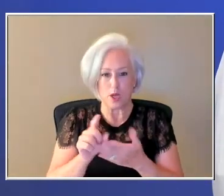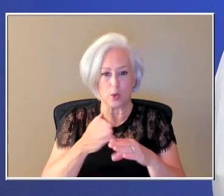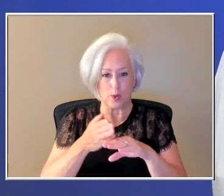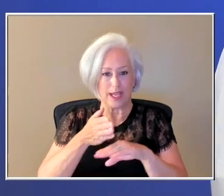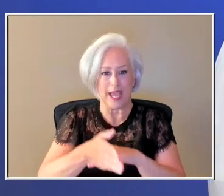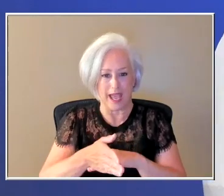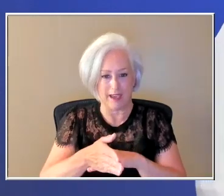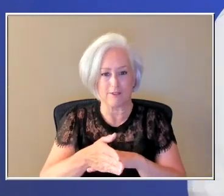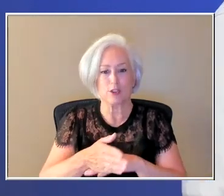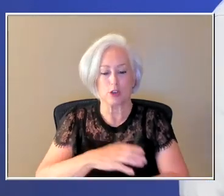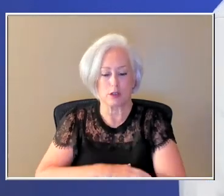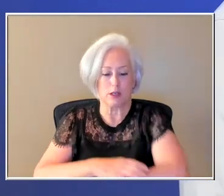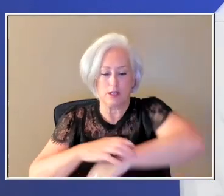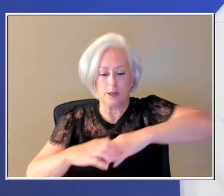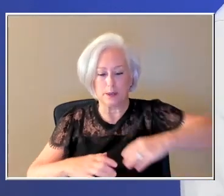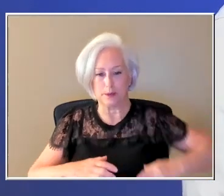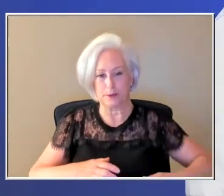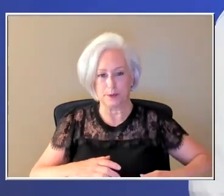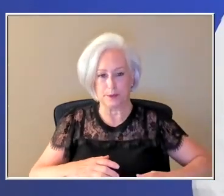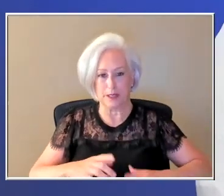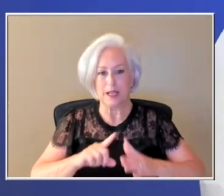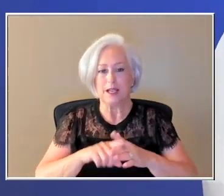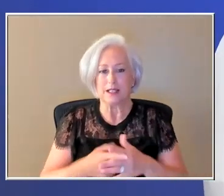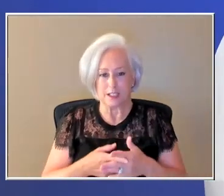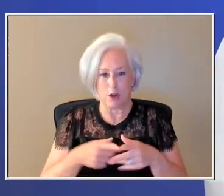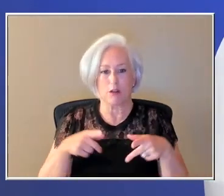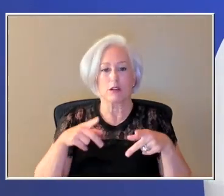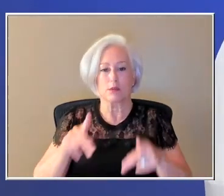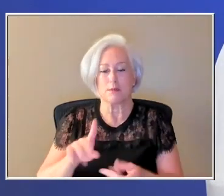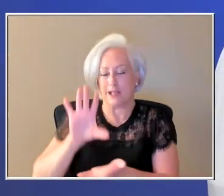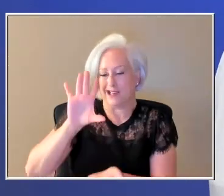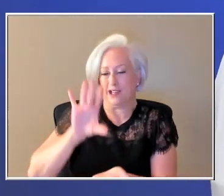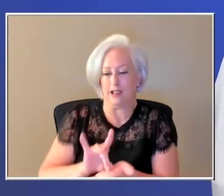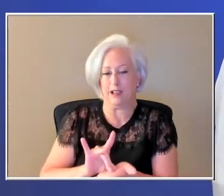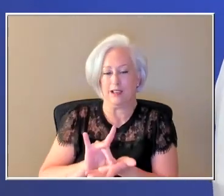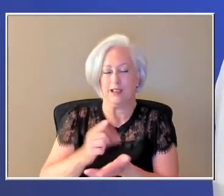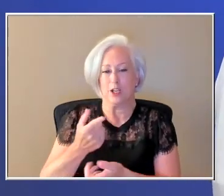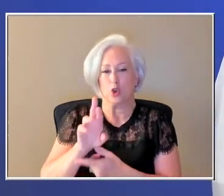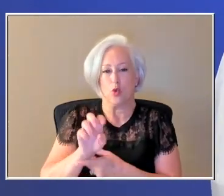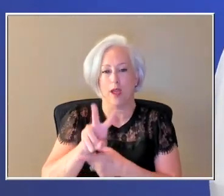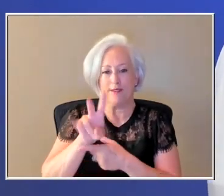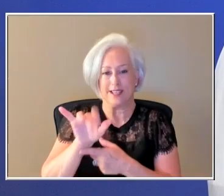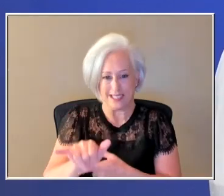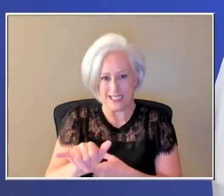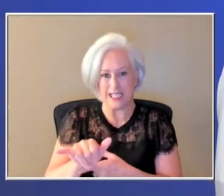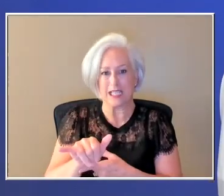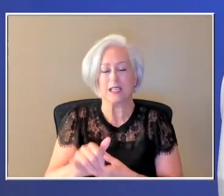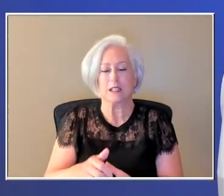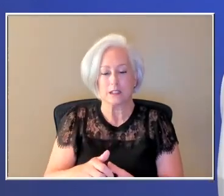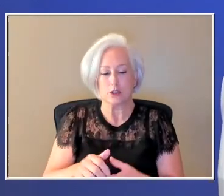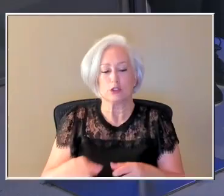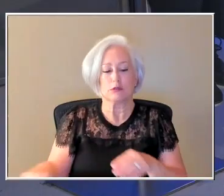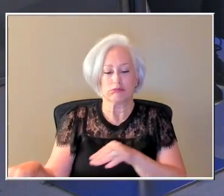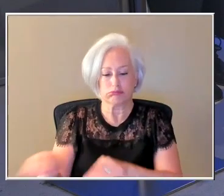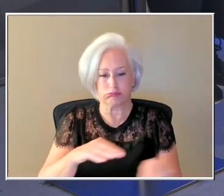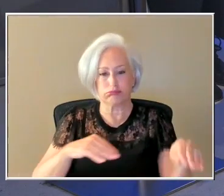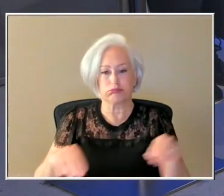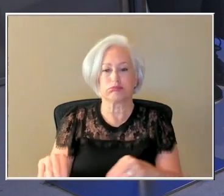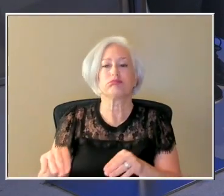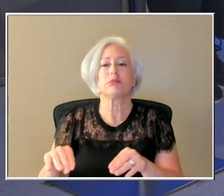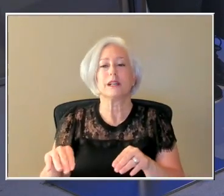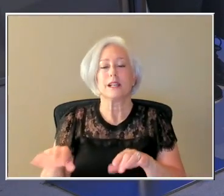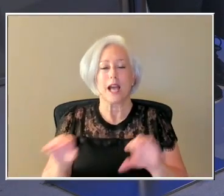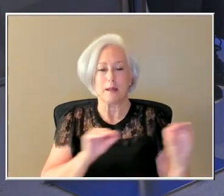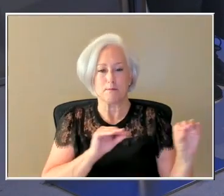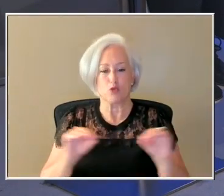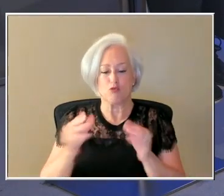started letting gravity take its place and just doing some passive range of motion stuff and moving forward from there. And I would imagine just going into